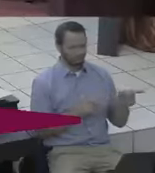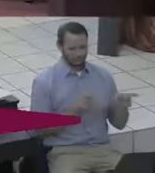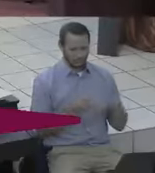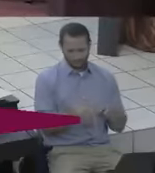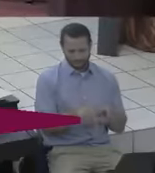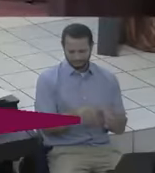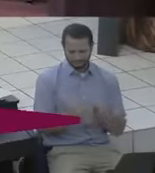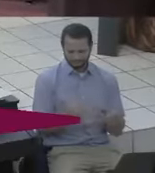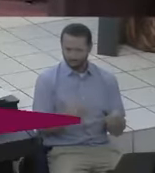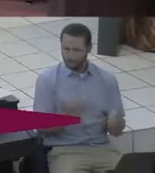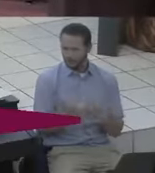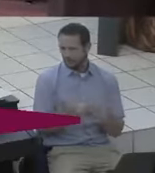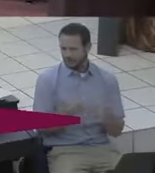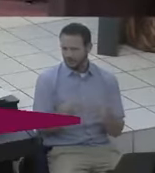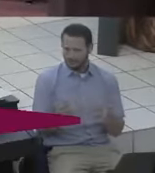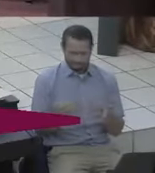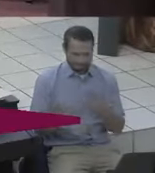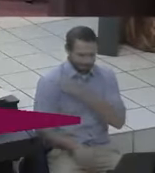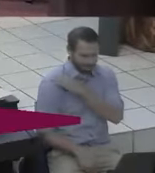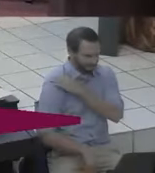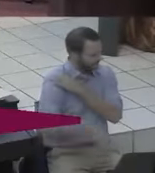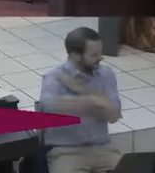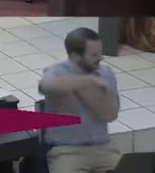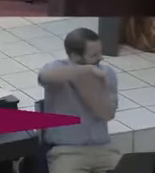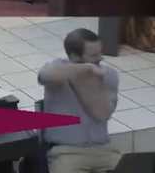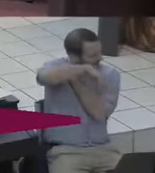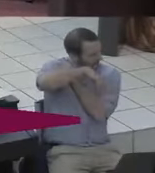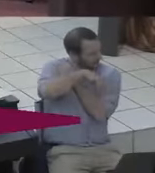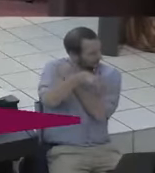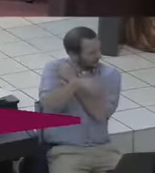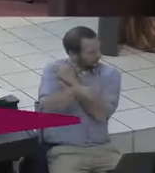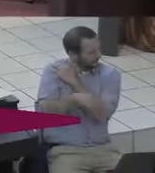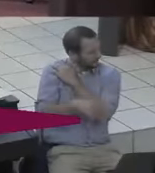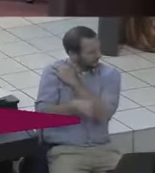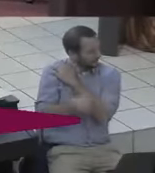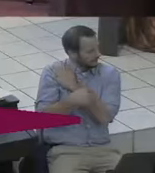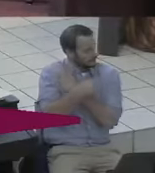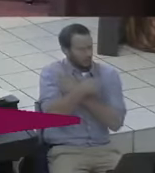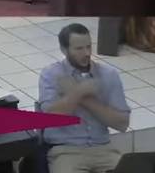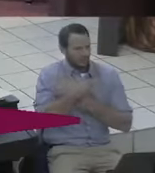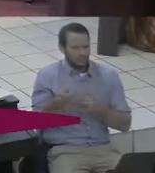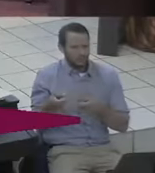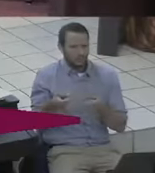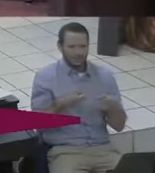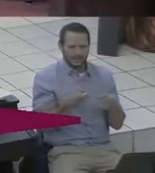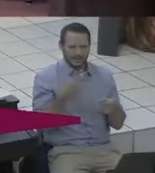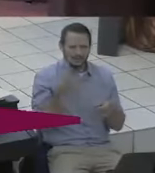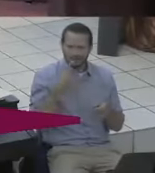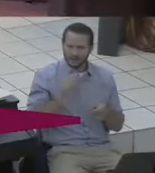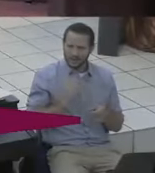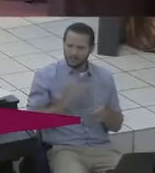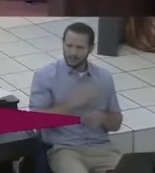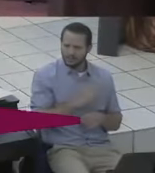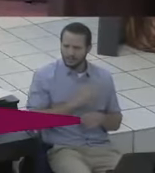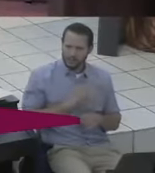your worship folder. We are recruiting for our board of directors. This